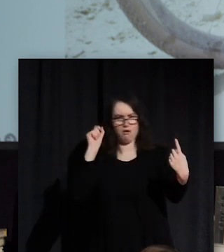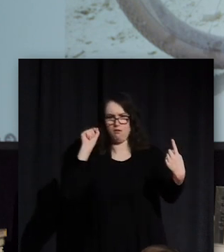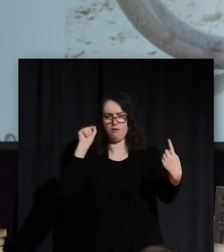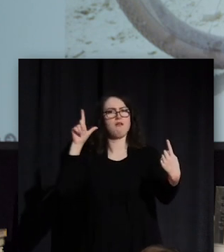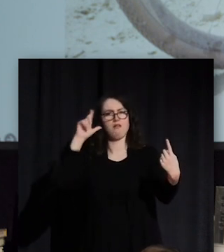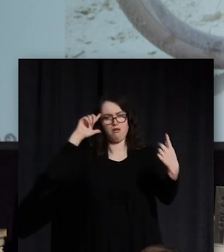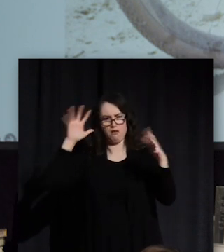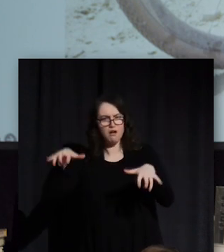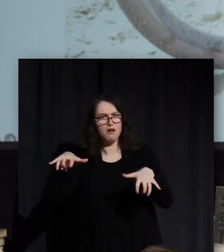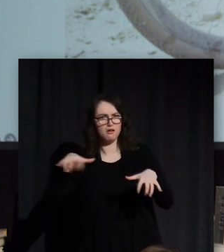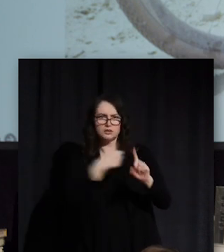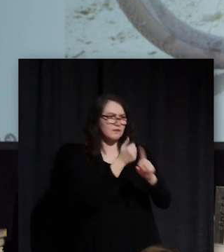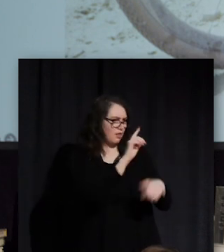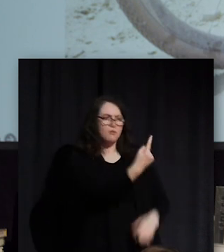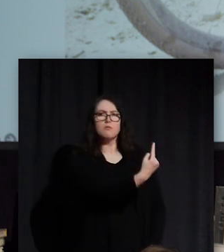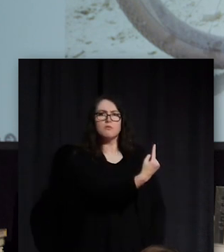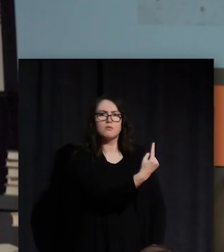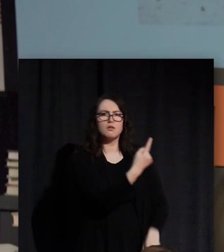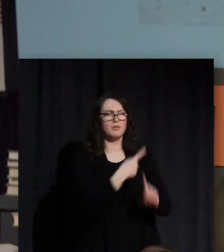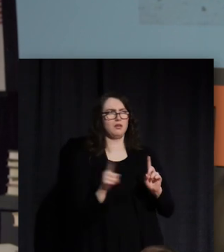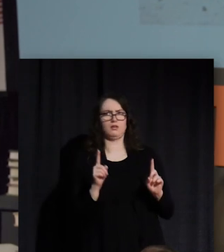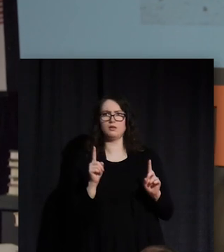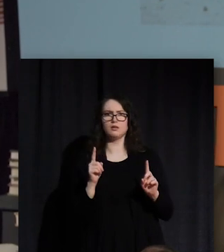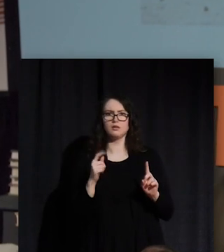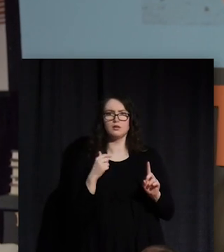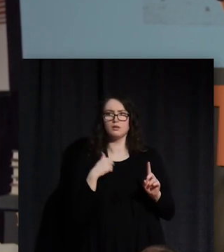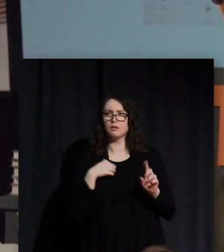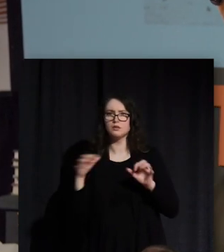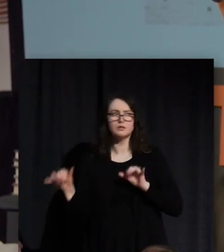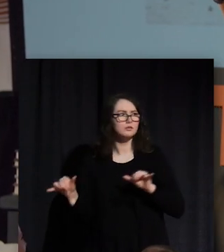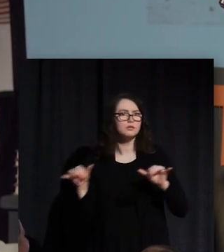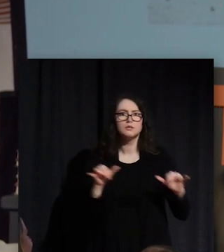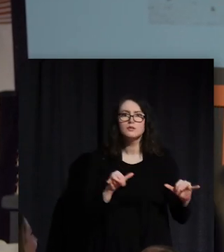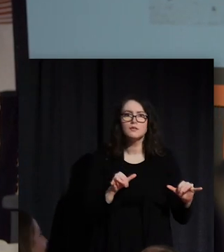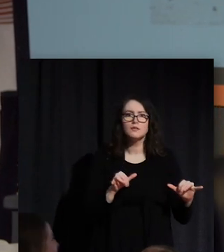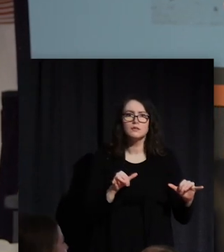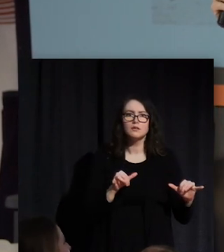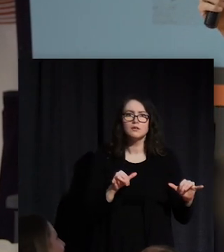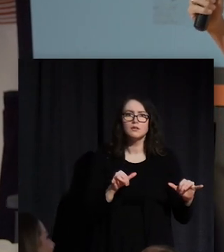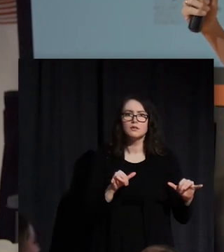alone. It took me days to realize I was doing the exact same thing.